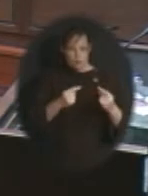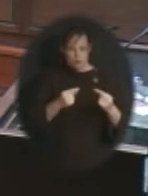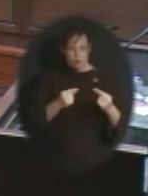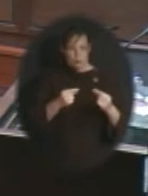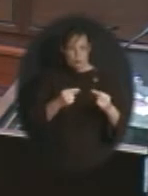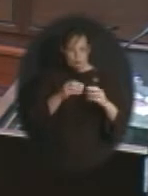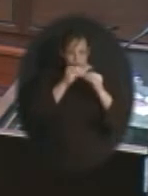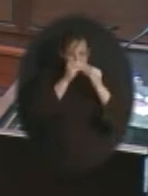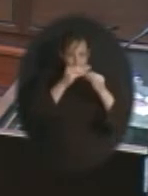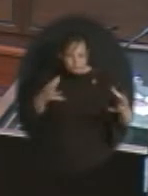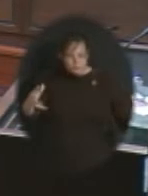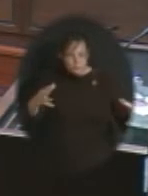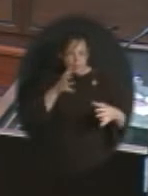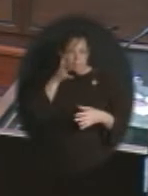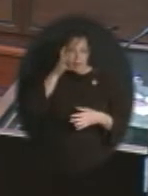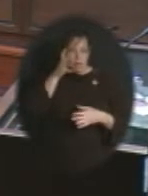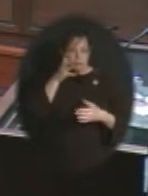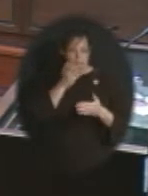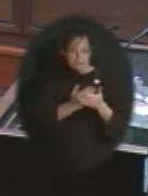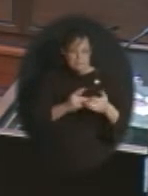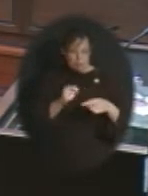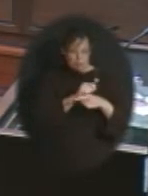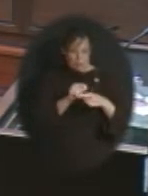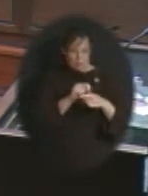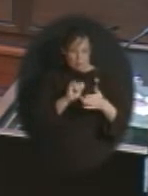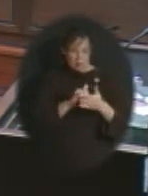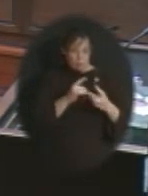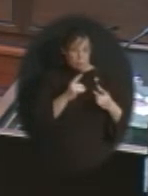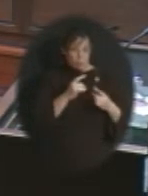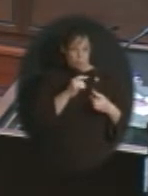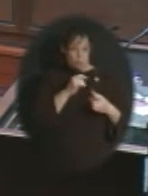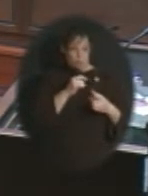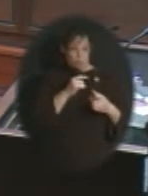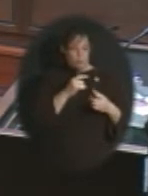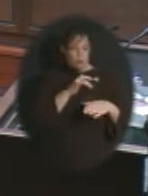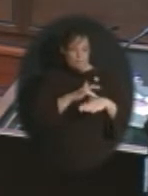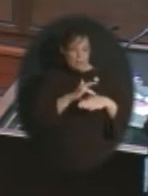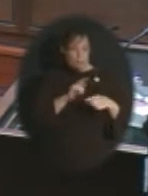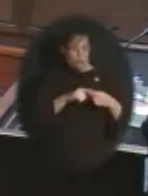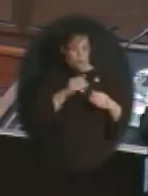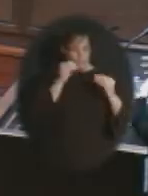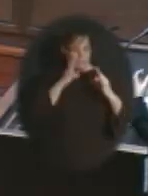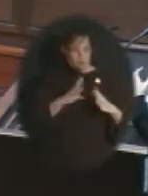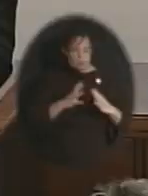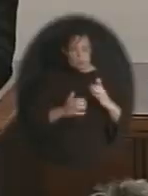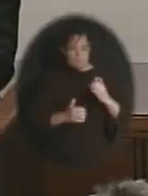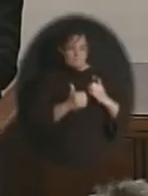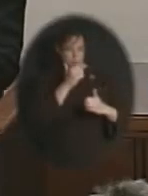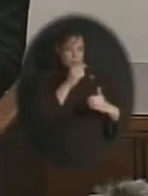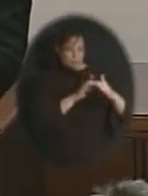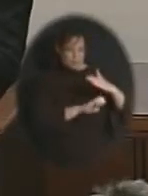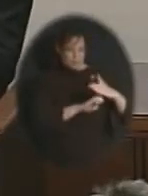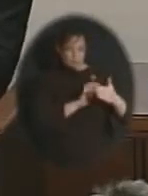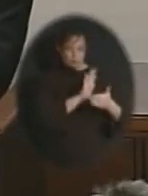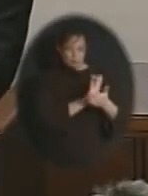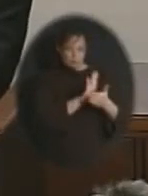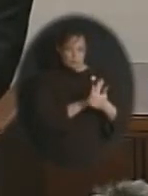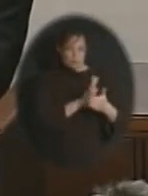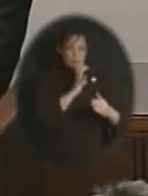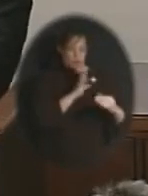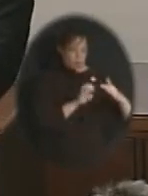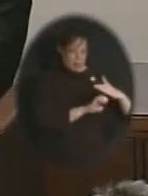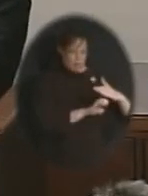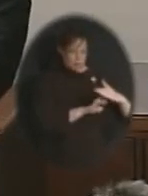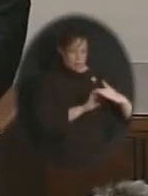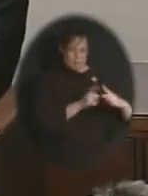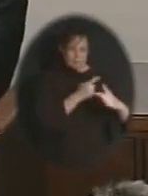the parents to give them some of these trainings that were given available to the teachers? Most of the elementary schools, and I'll talk kind of